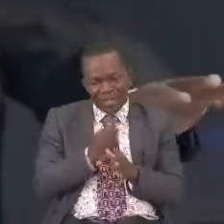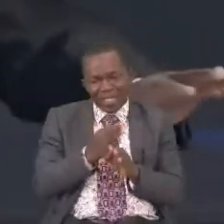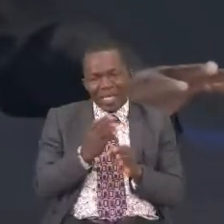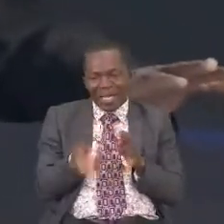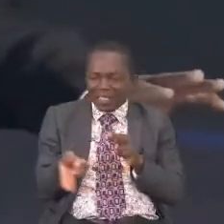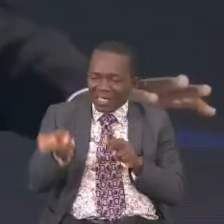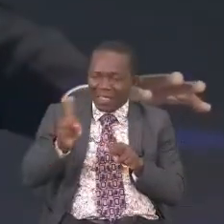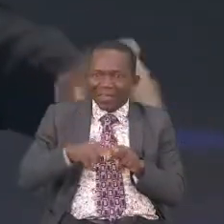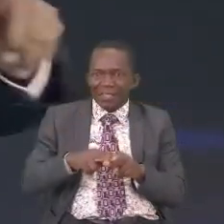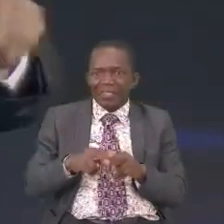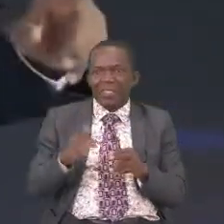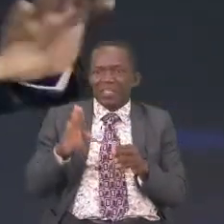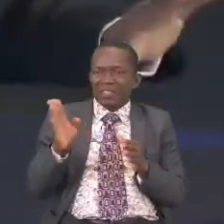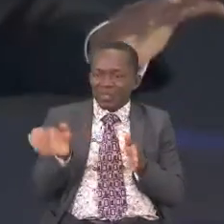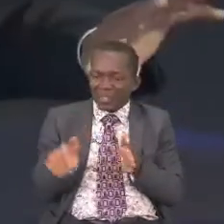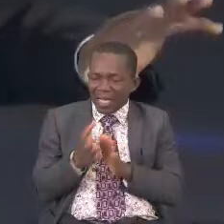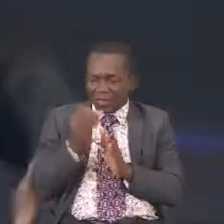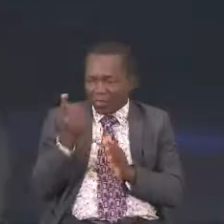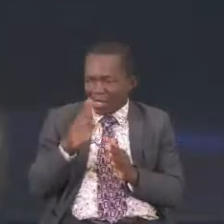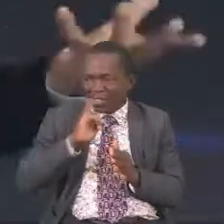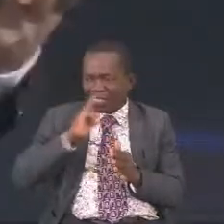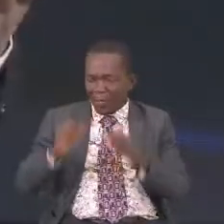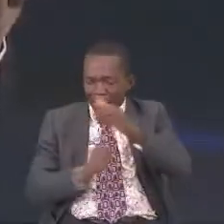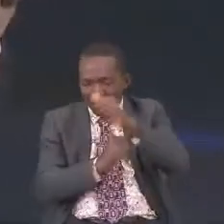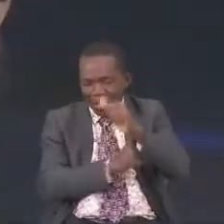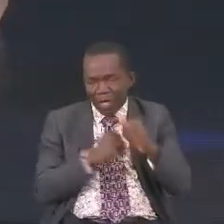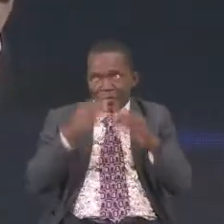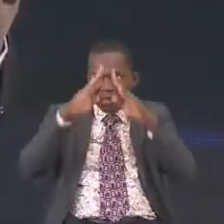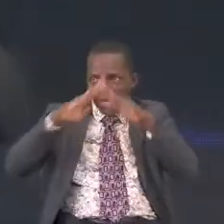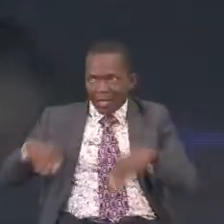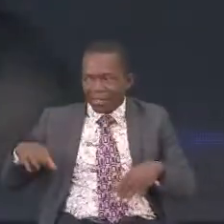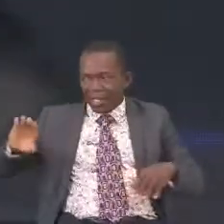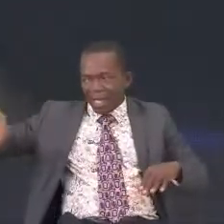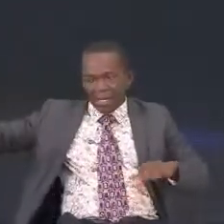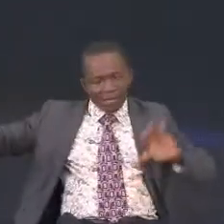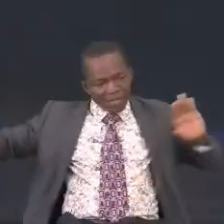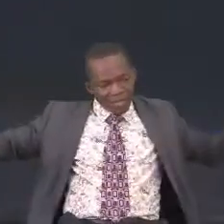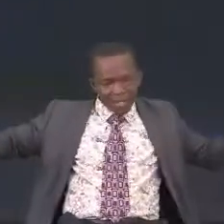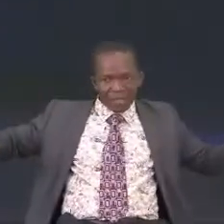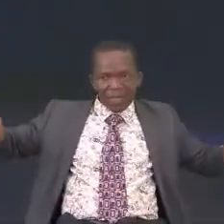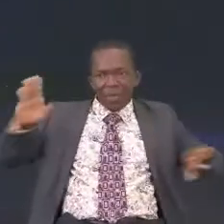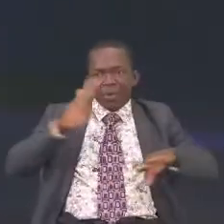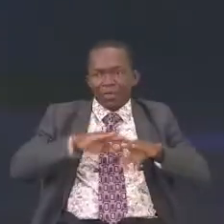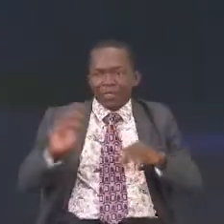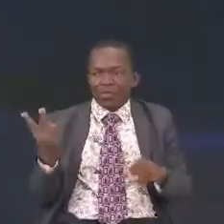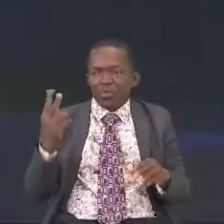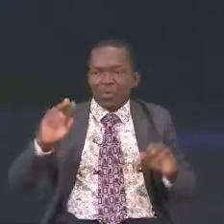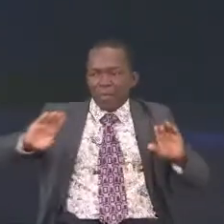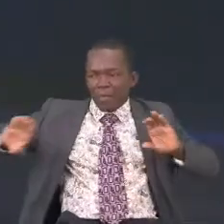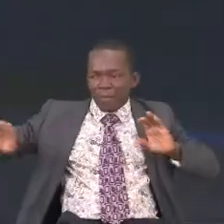me where the poles are?" And he showed him. And then he put his hands on those things. He was silent. It